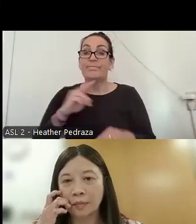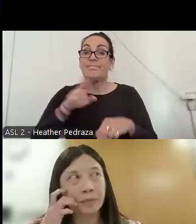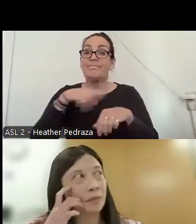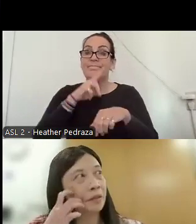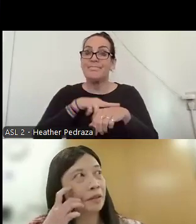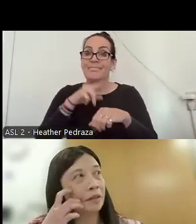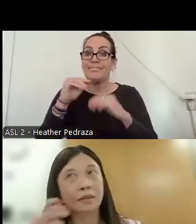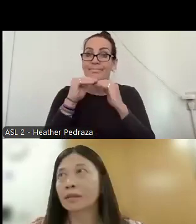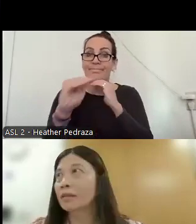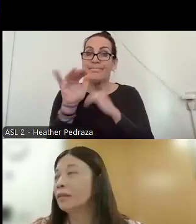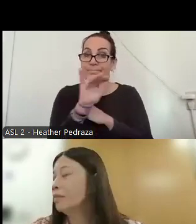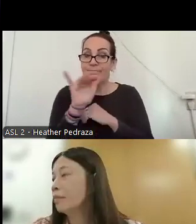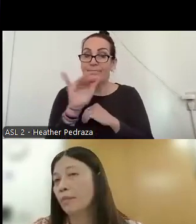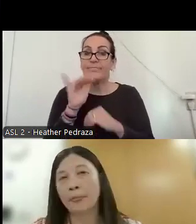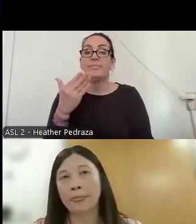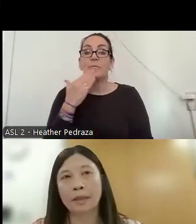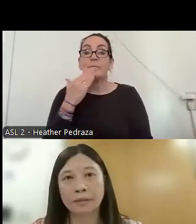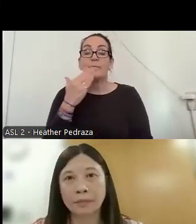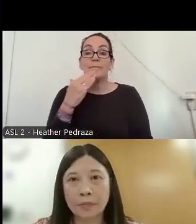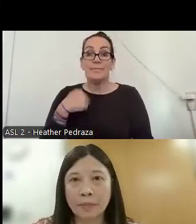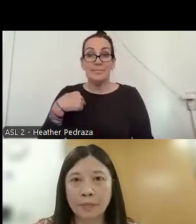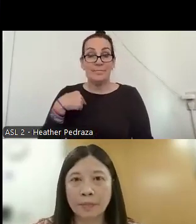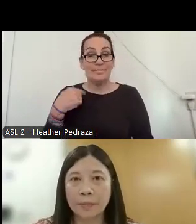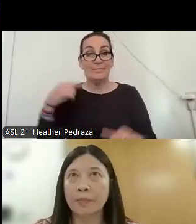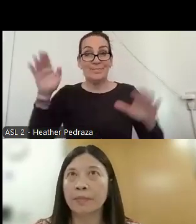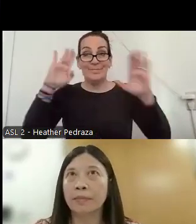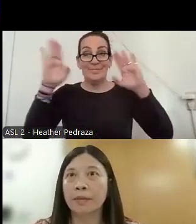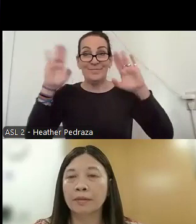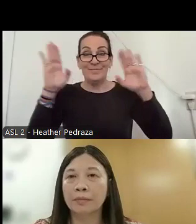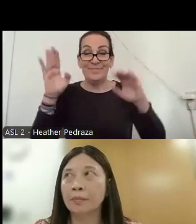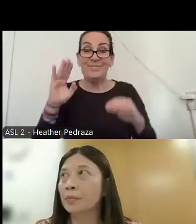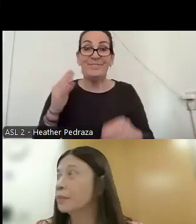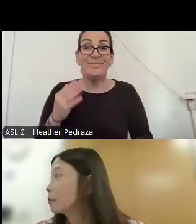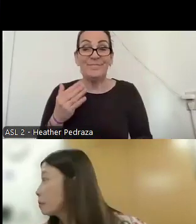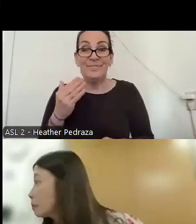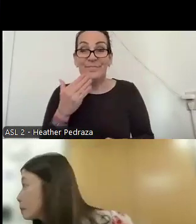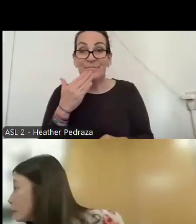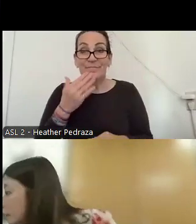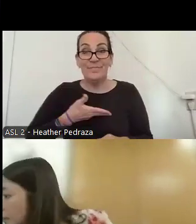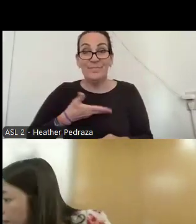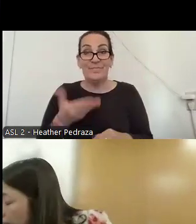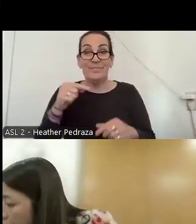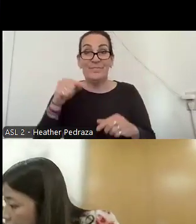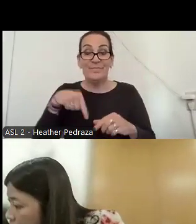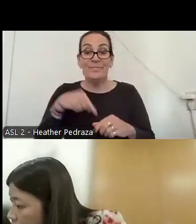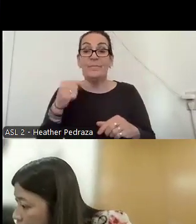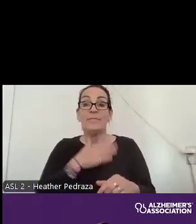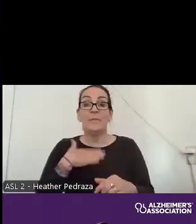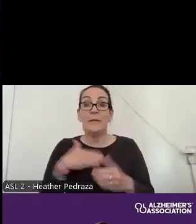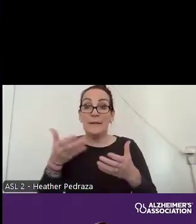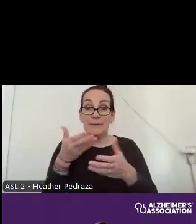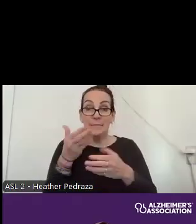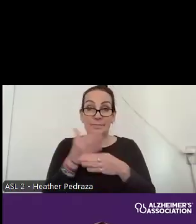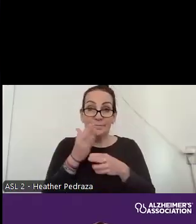Thank you very much for having me, and hello everyone. I am pleased to be sharing some of the latest research updates